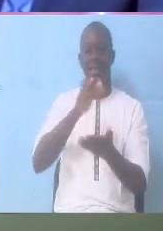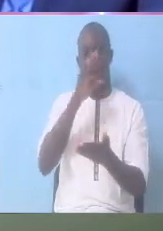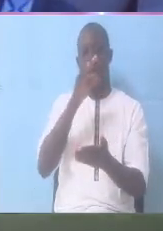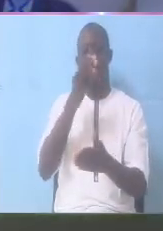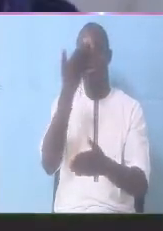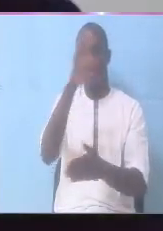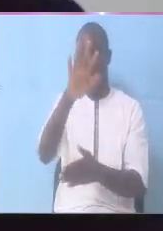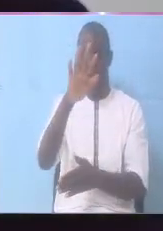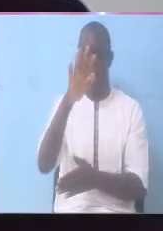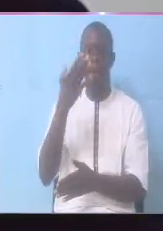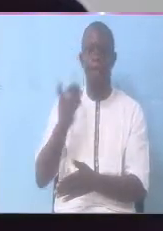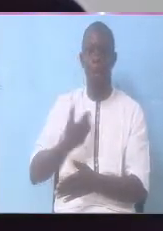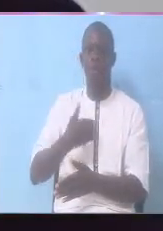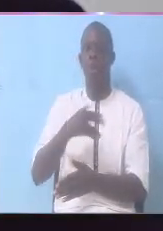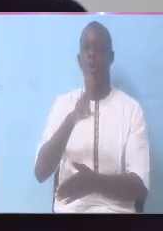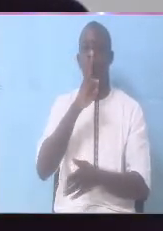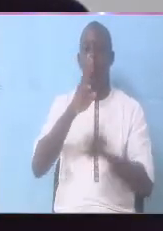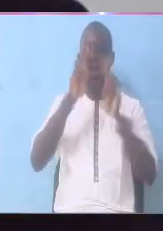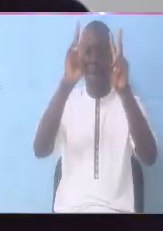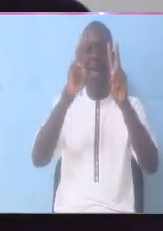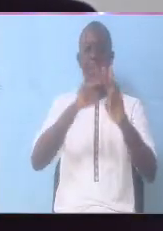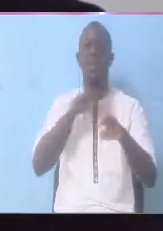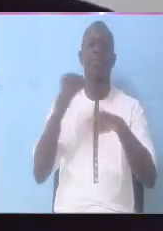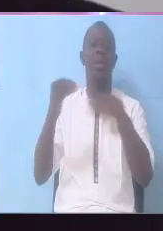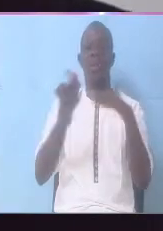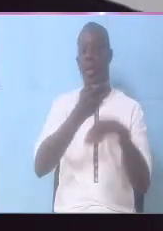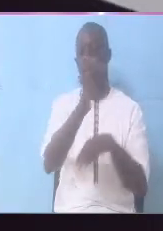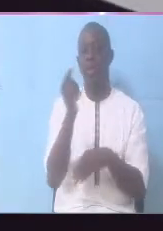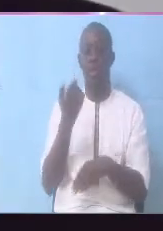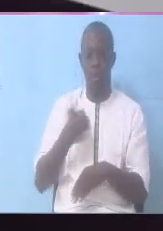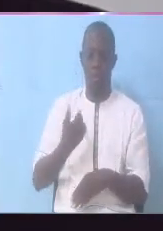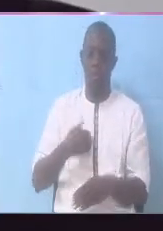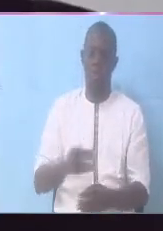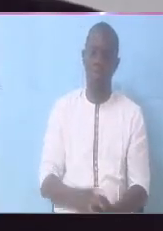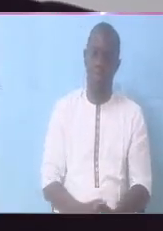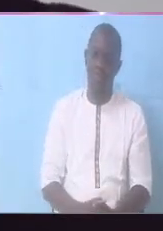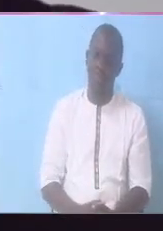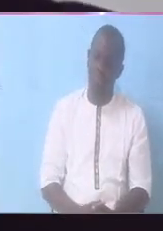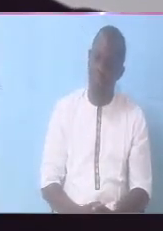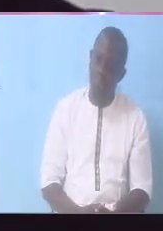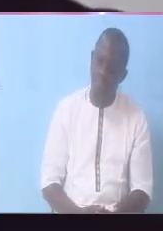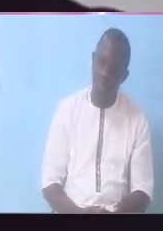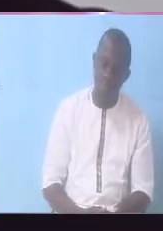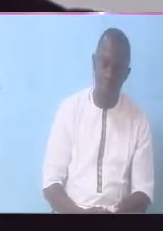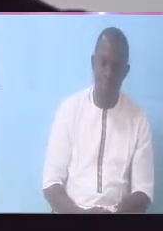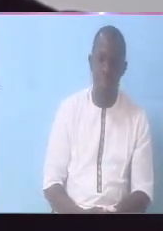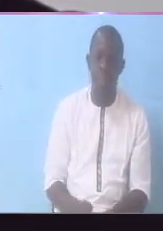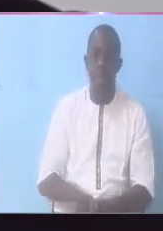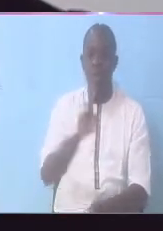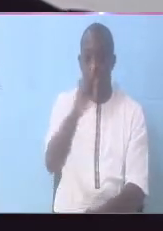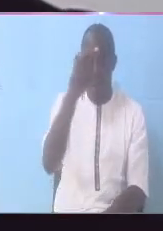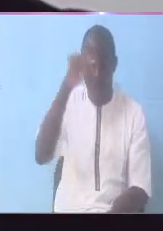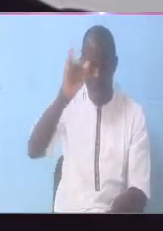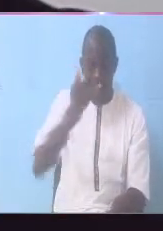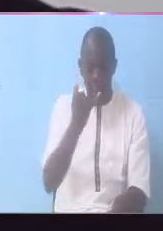Yaya Jammeh. Well, we all entitled to our findings. Say yes, sir. You agree?